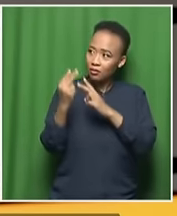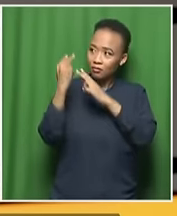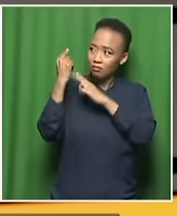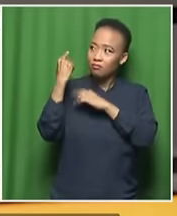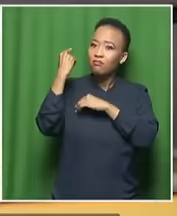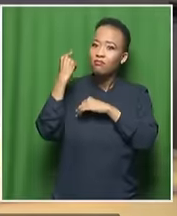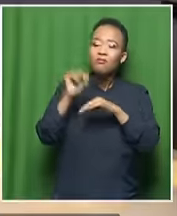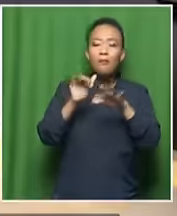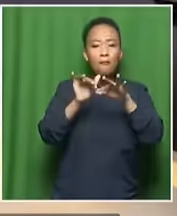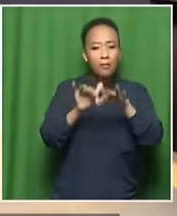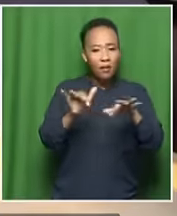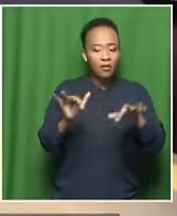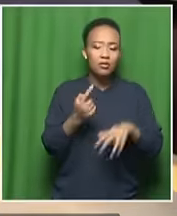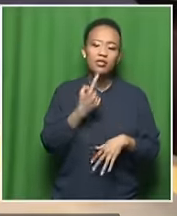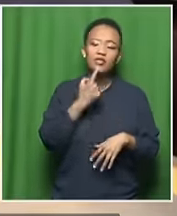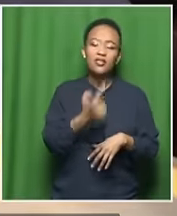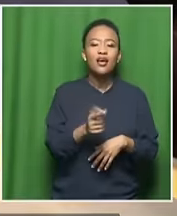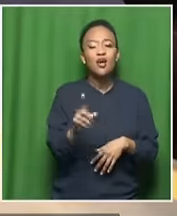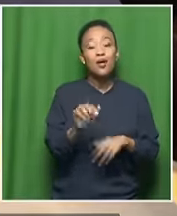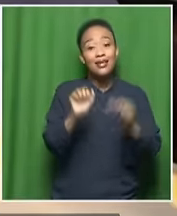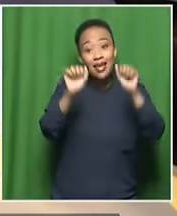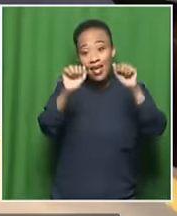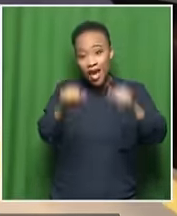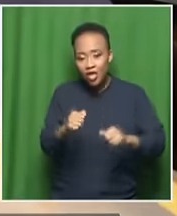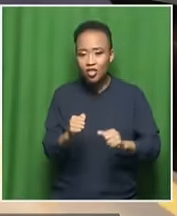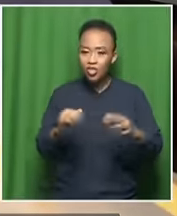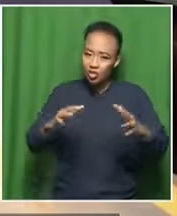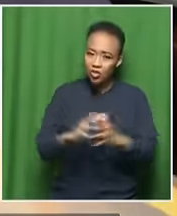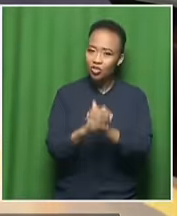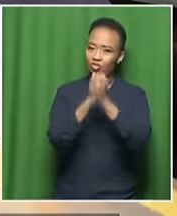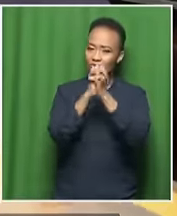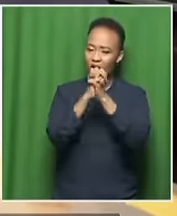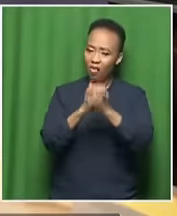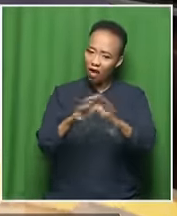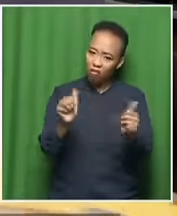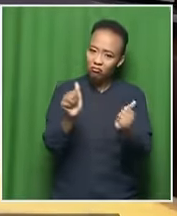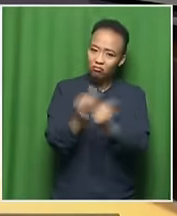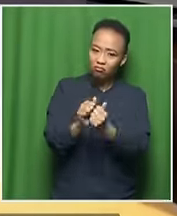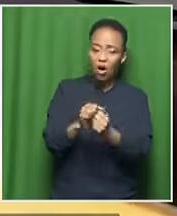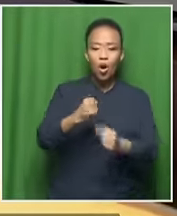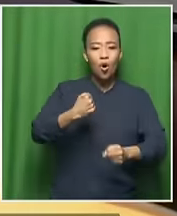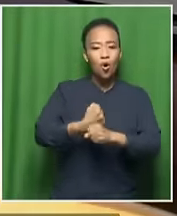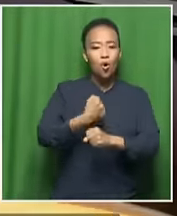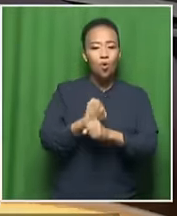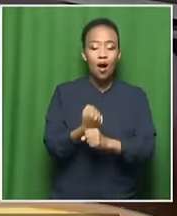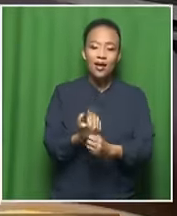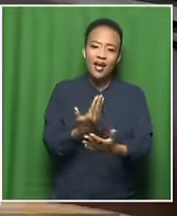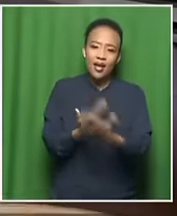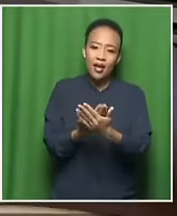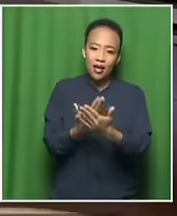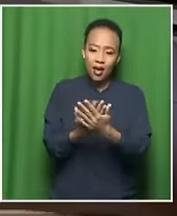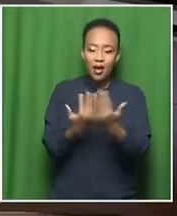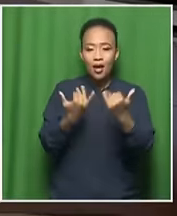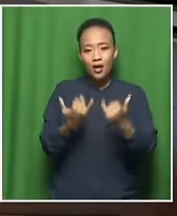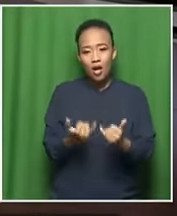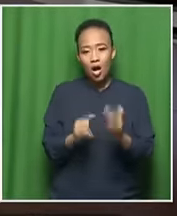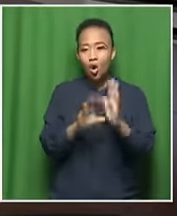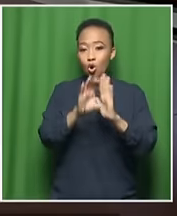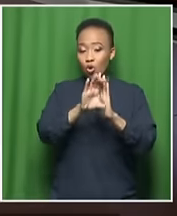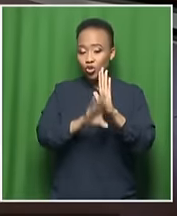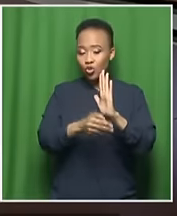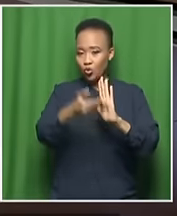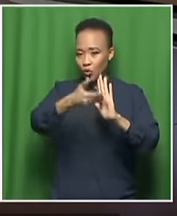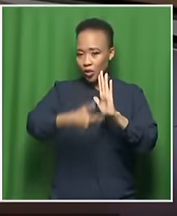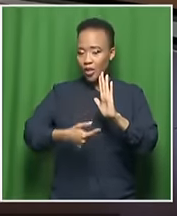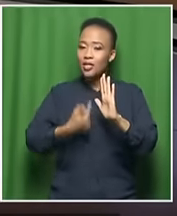say, yes, we can work together. You know, the preamble of South Africa's constitution determines strength in